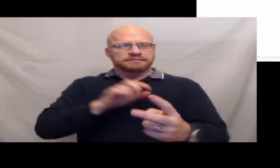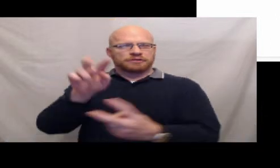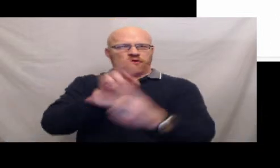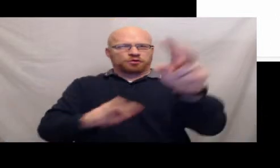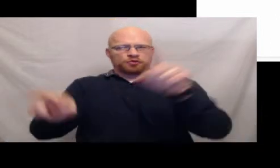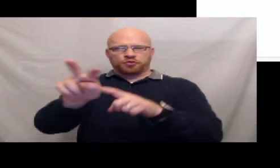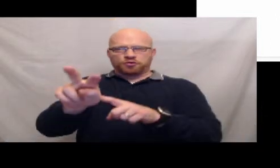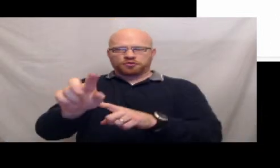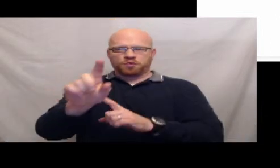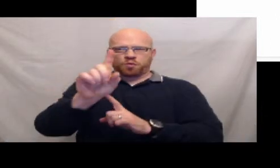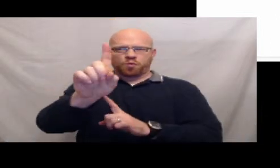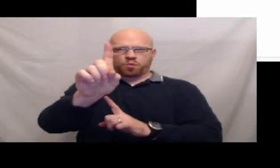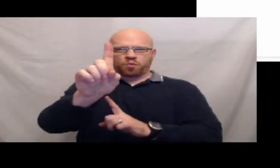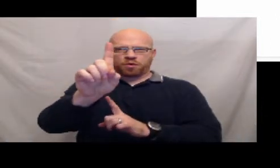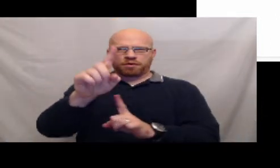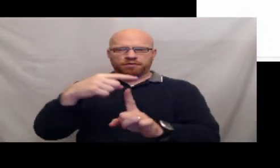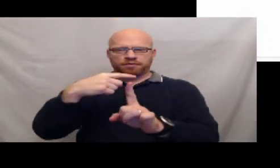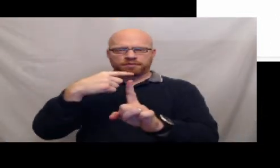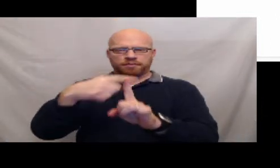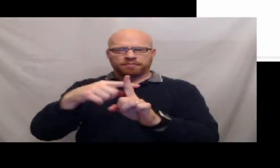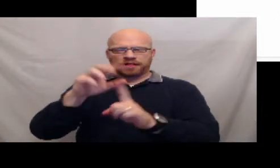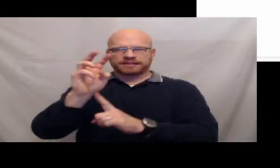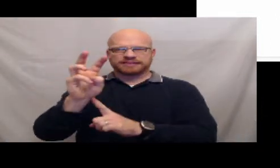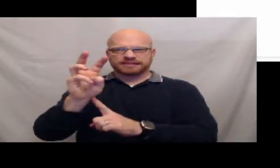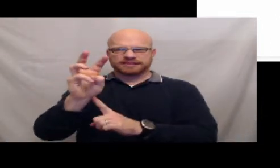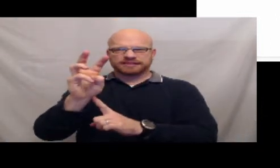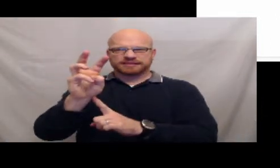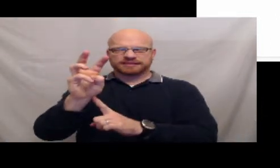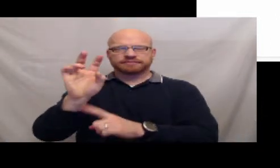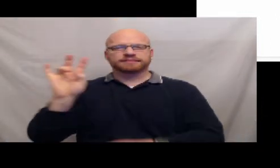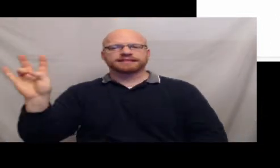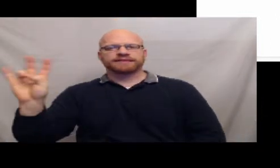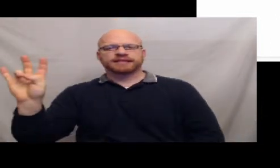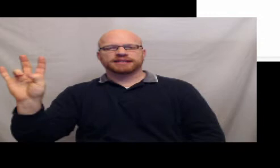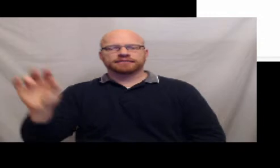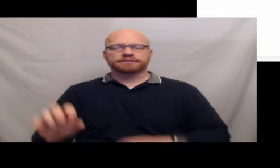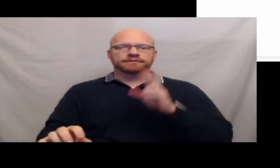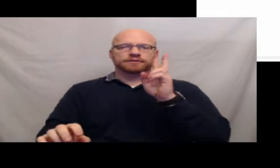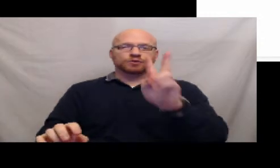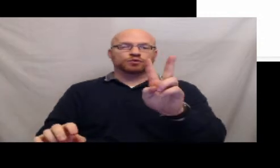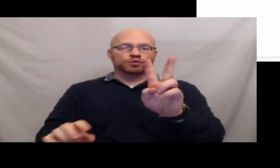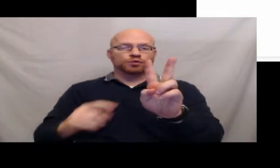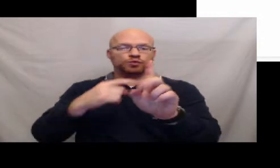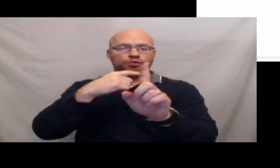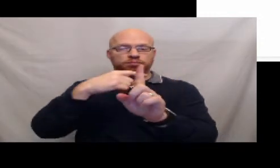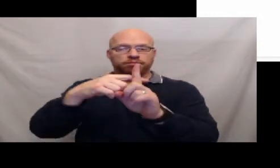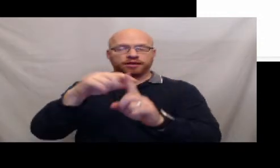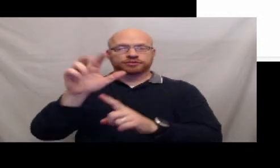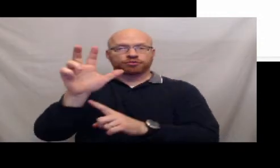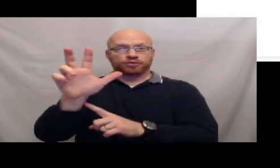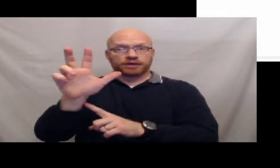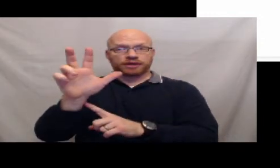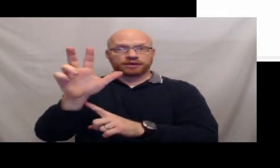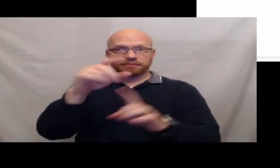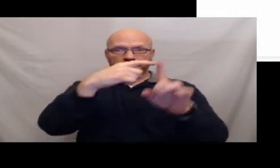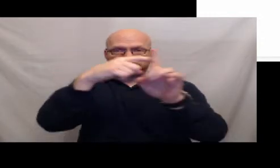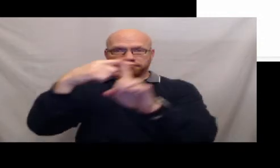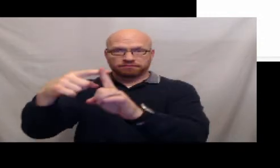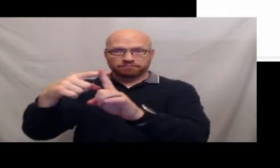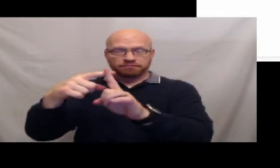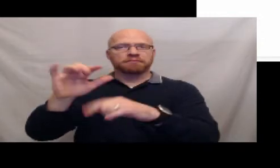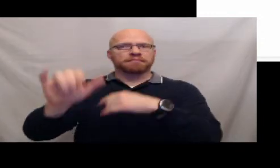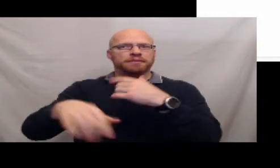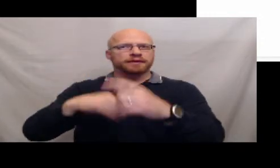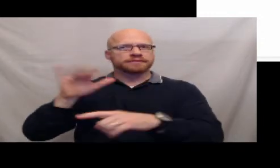Okay, so as I look at 1 plus 6 is 7, 2